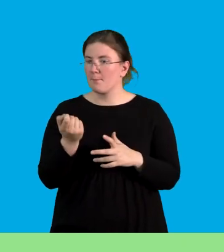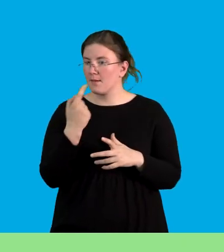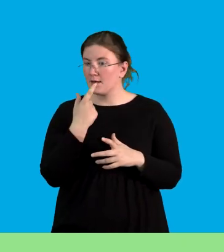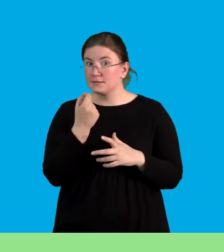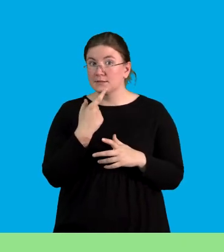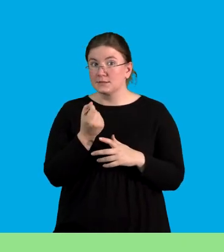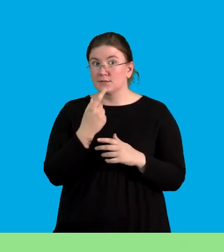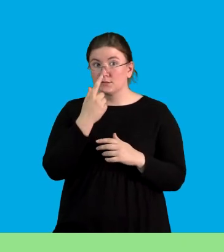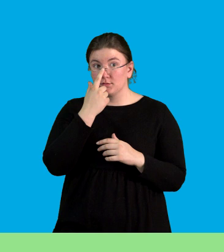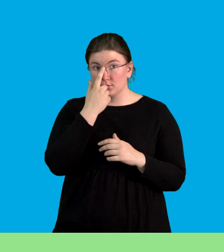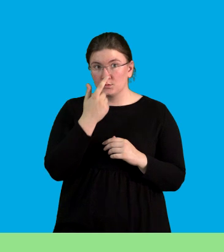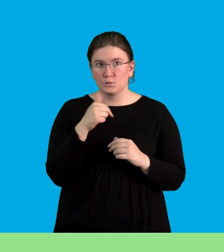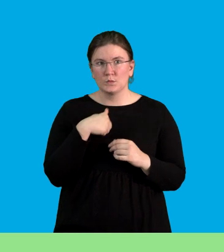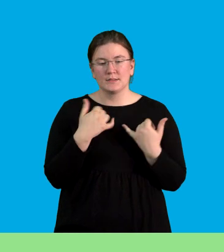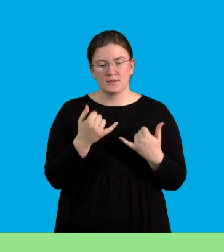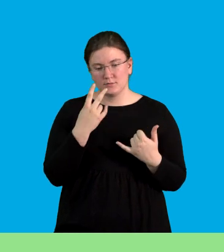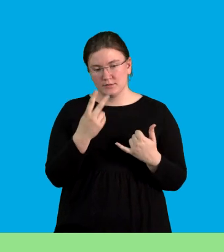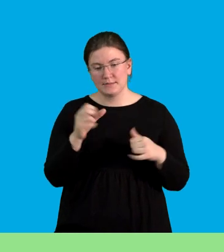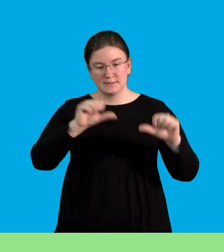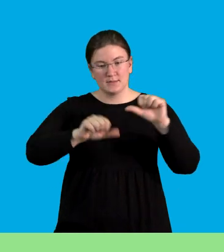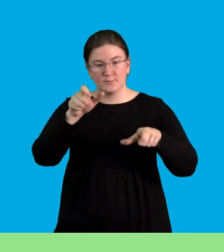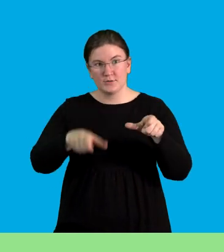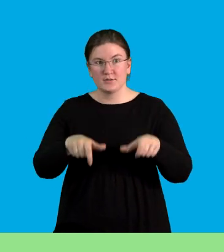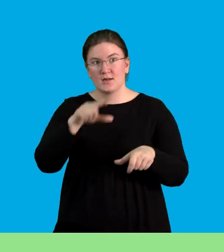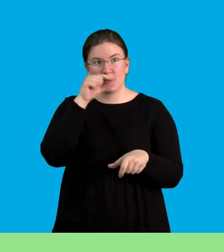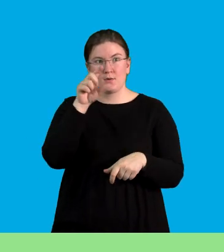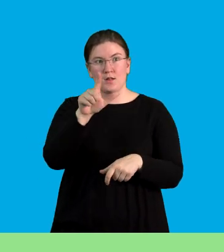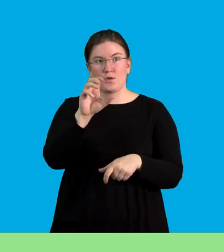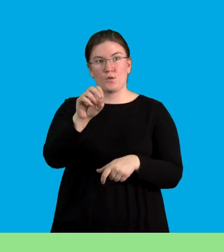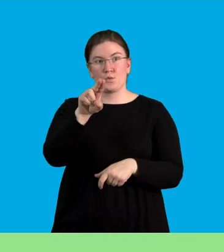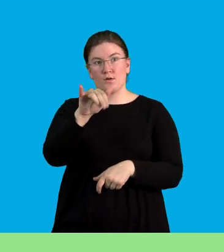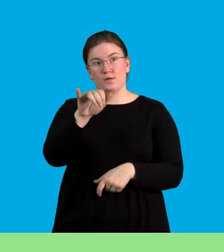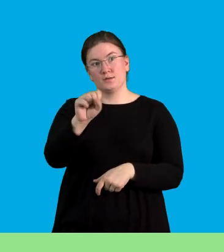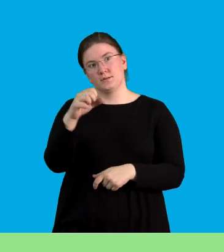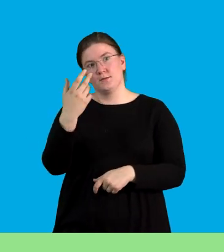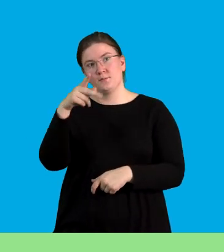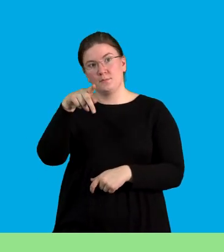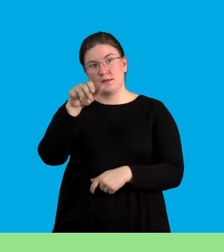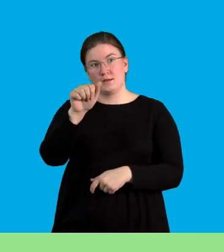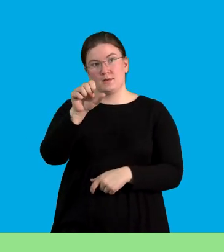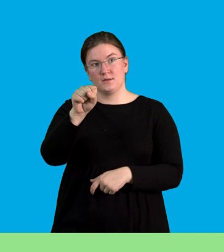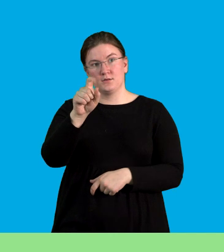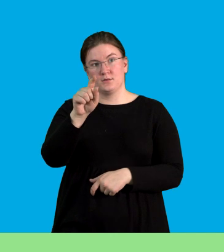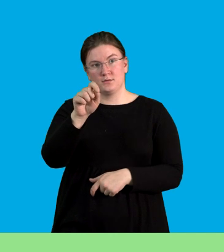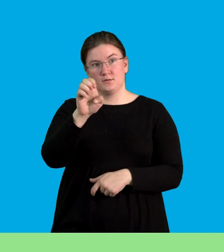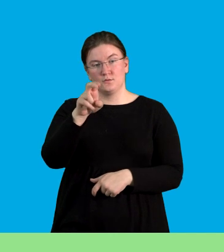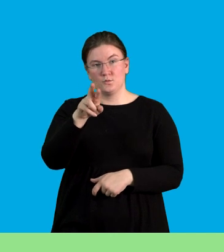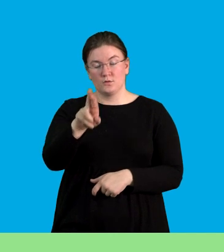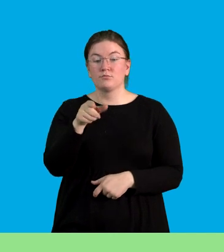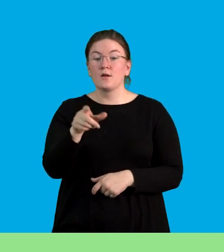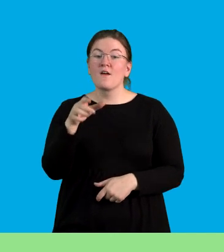are looking at a scientist known as Louis Pasteur. He was a French chemist who discovered the role